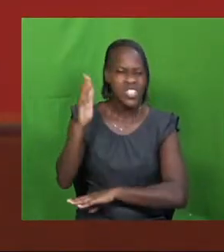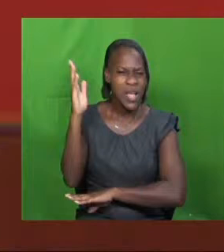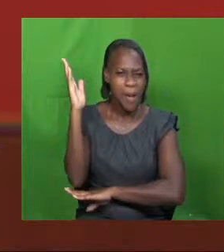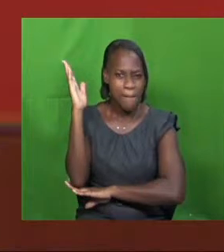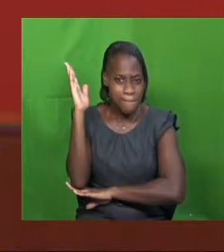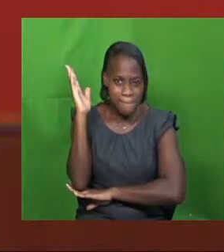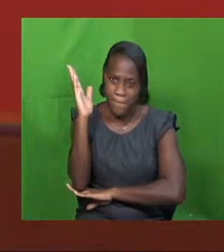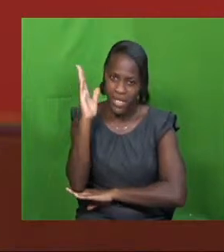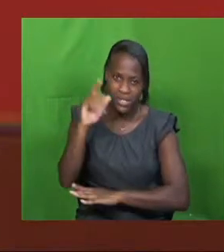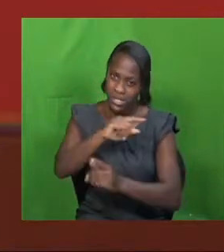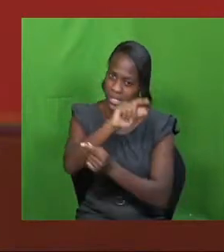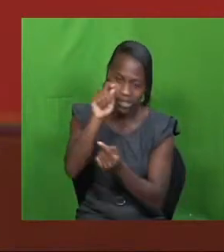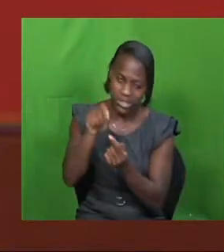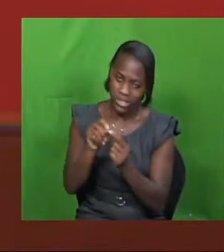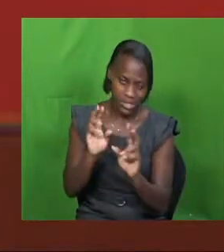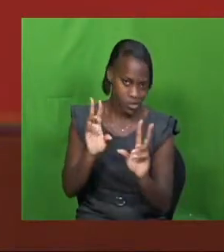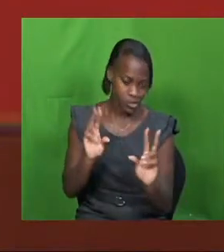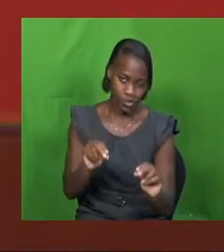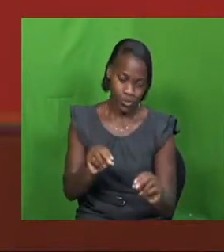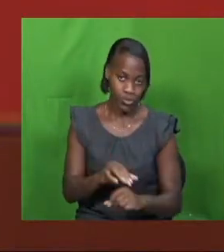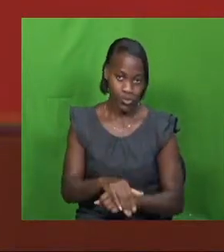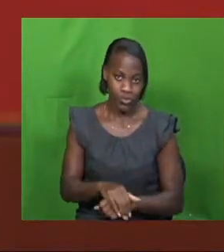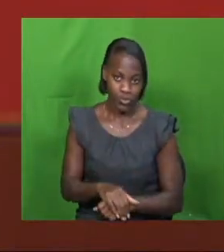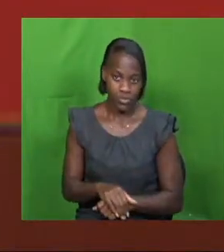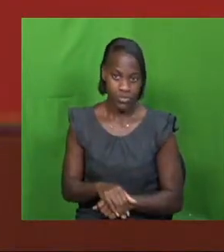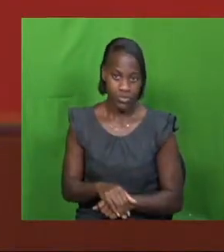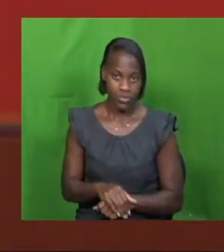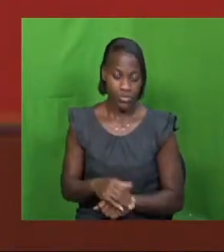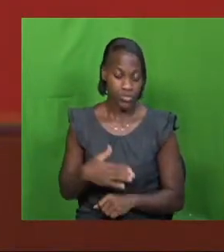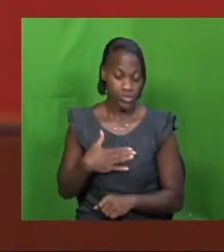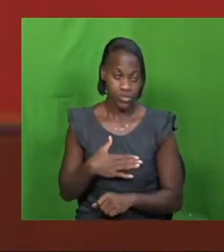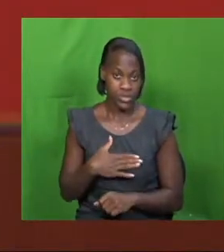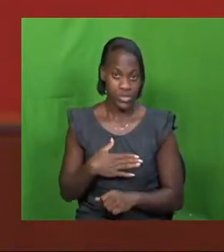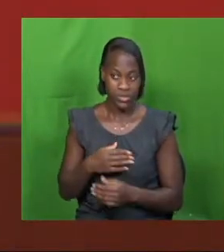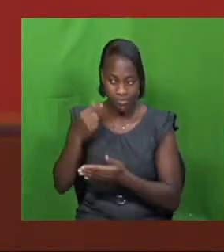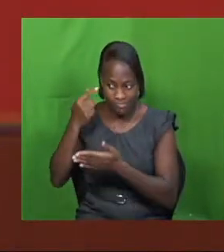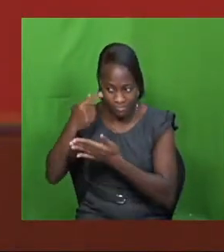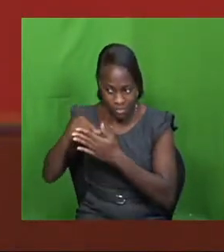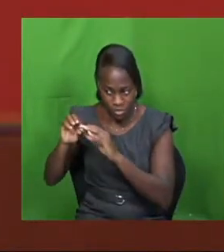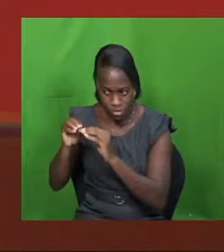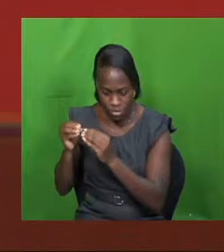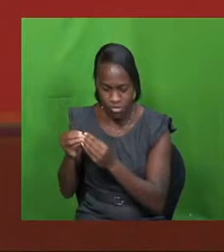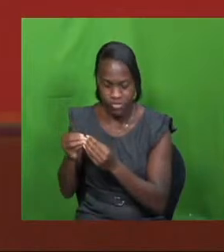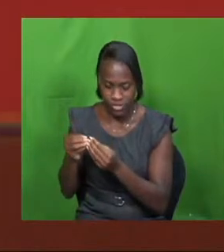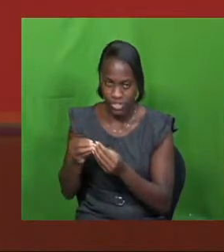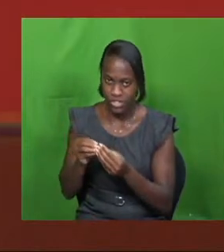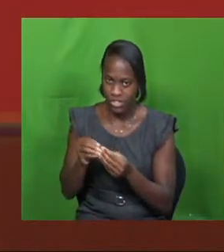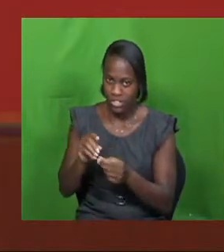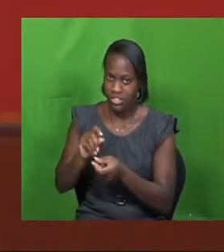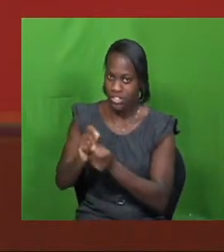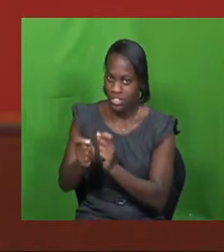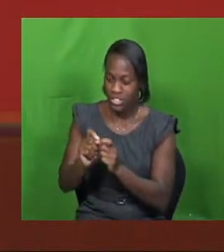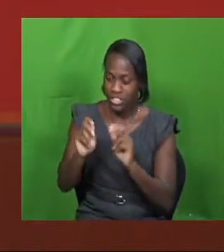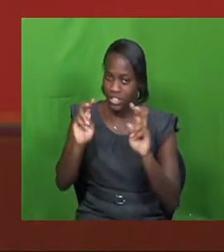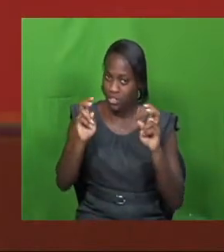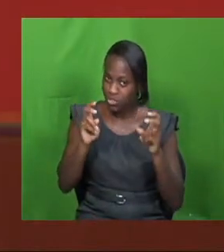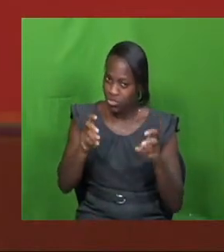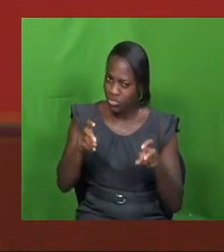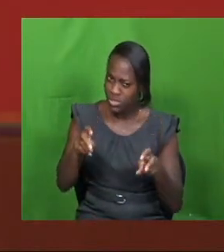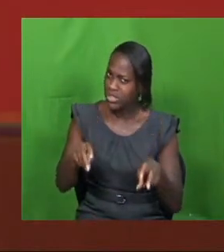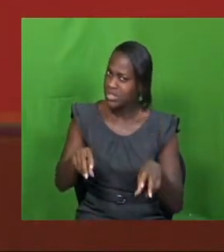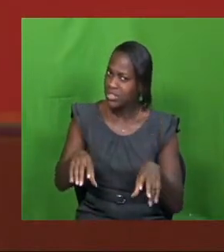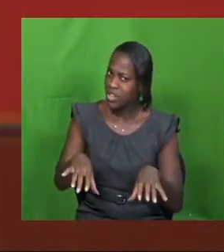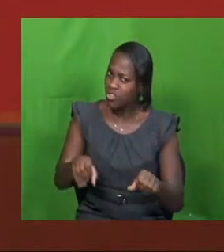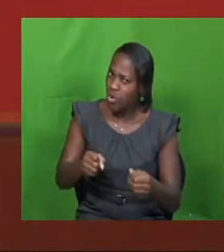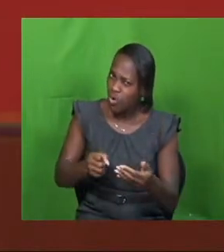House. No. So please, table office, kindly take note of these two issues and capture properly the